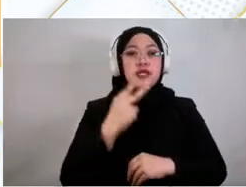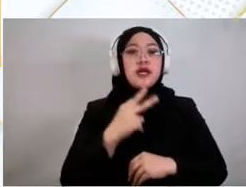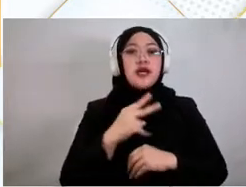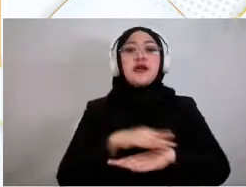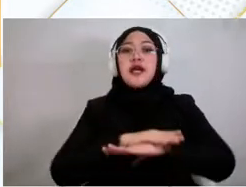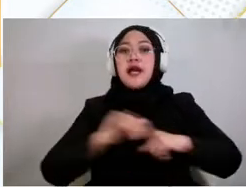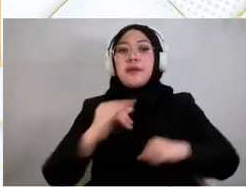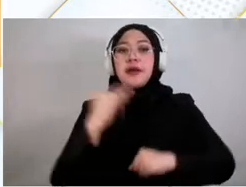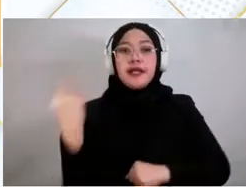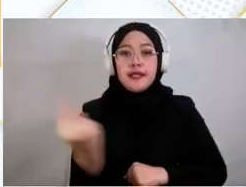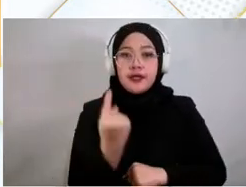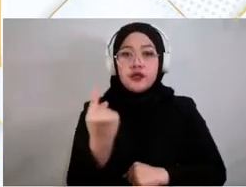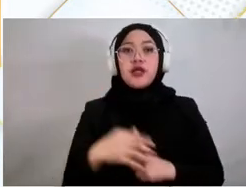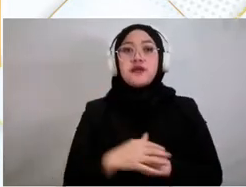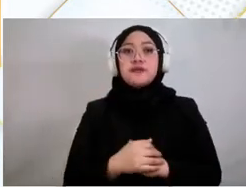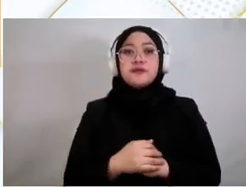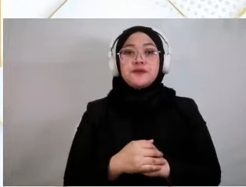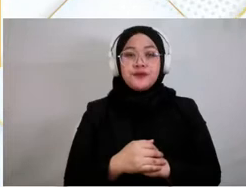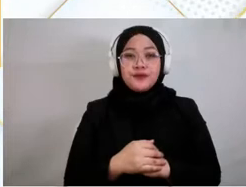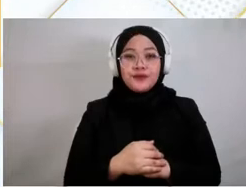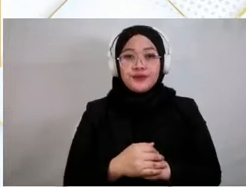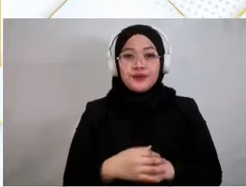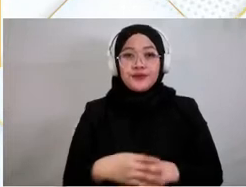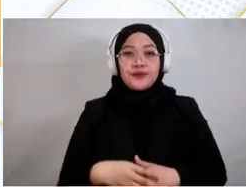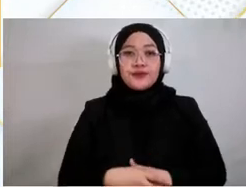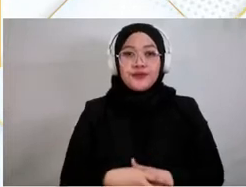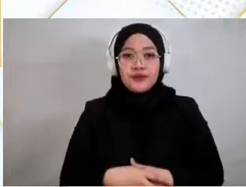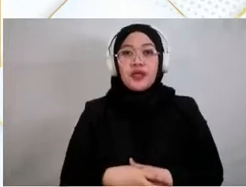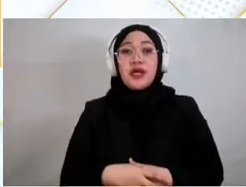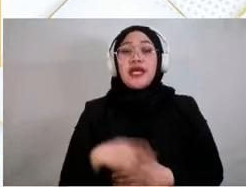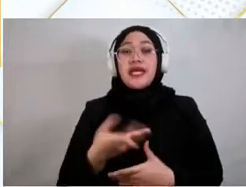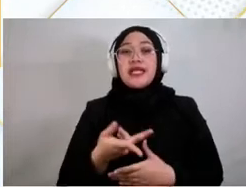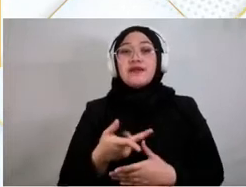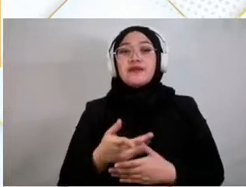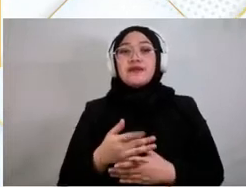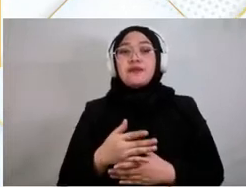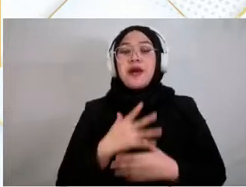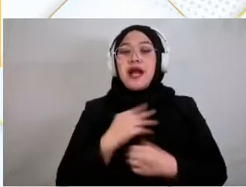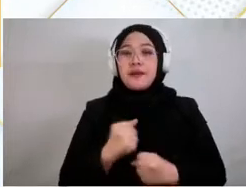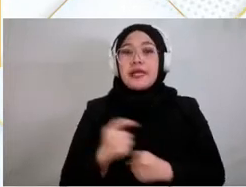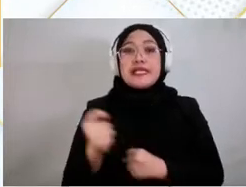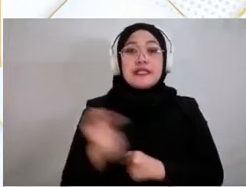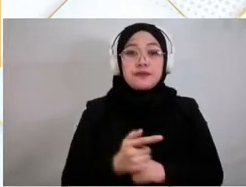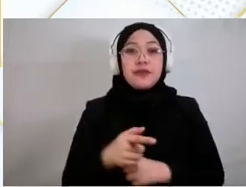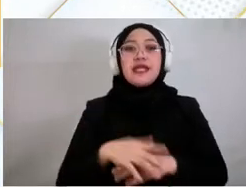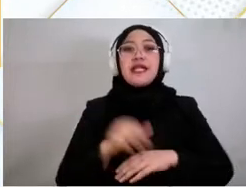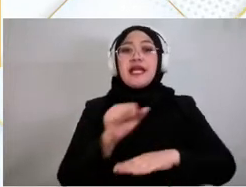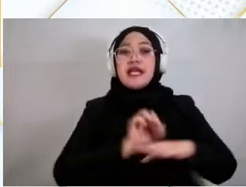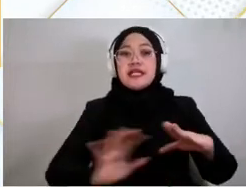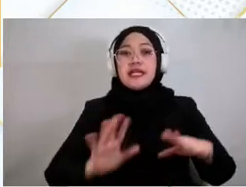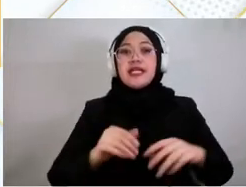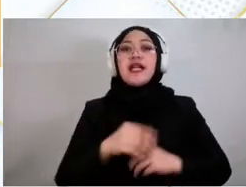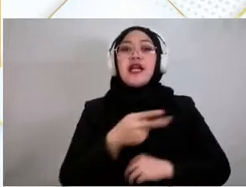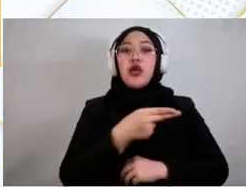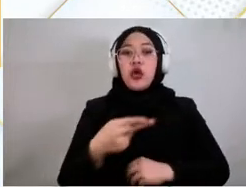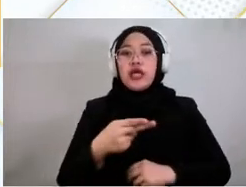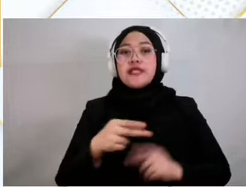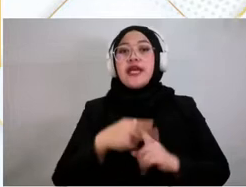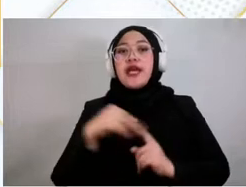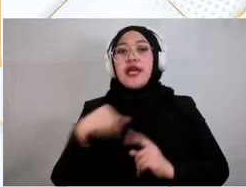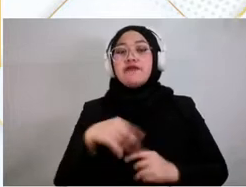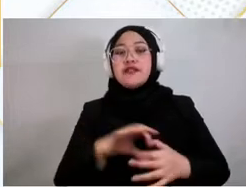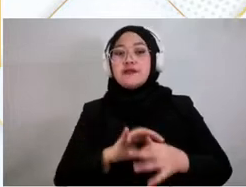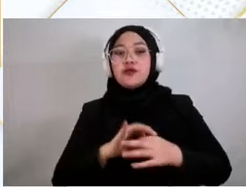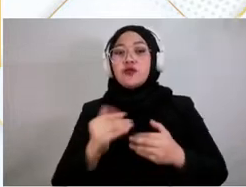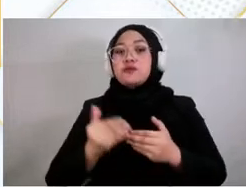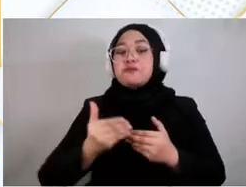operations. Perhaps, as I have alluded to earlier, this is an area where Indonesia and Fiji could further dialogue